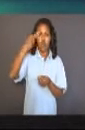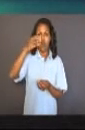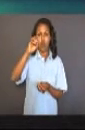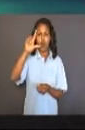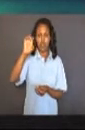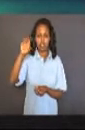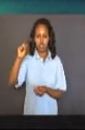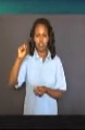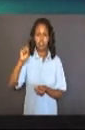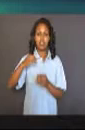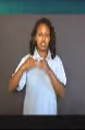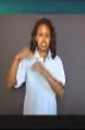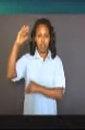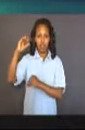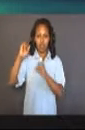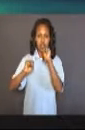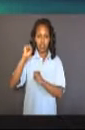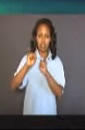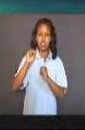holes than electrons.